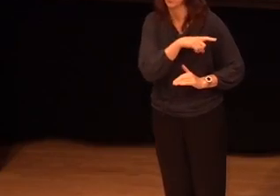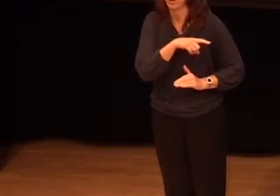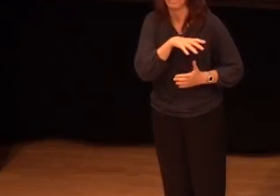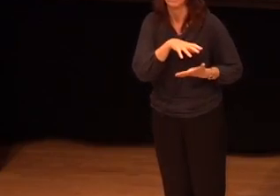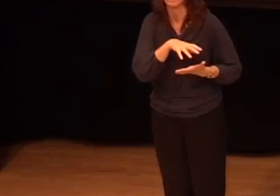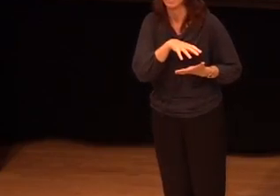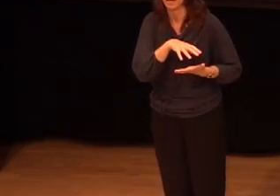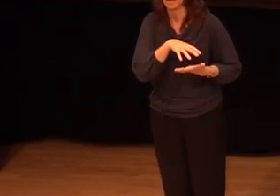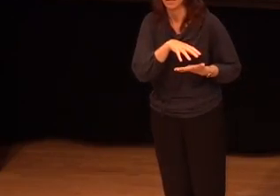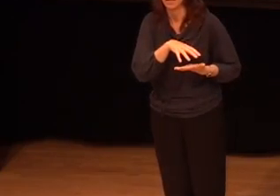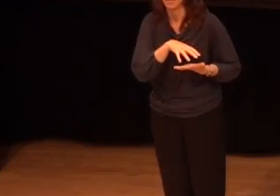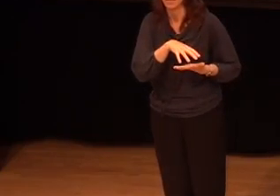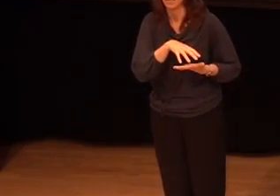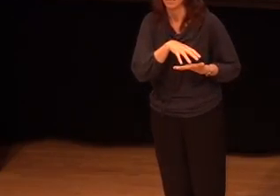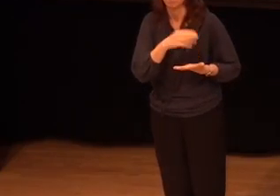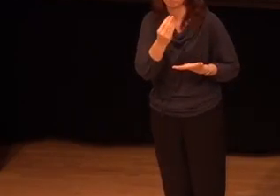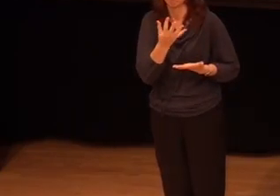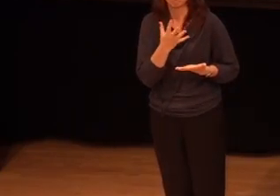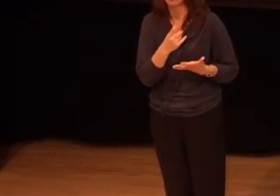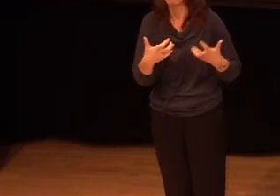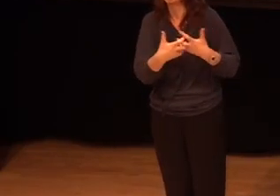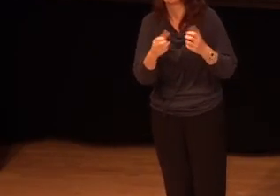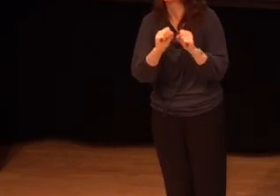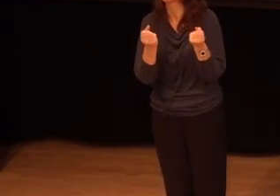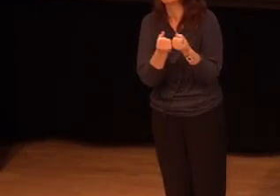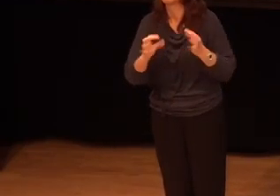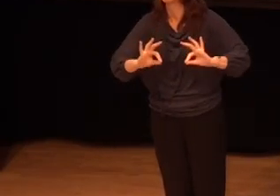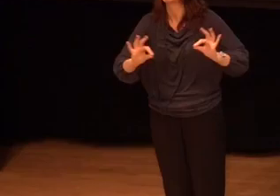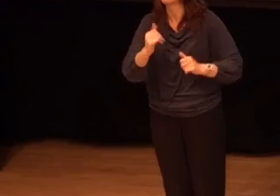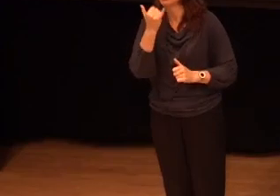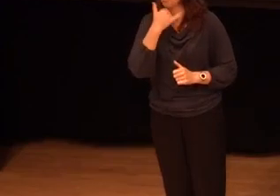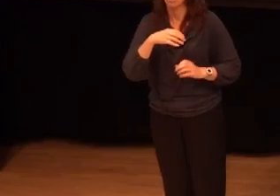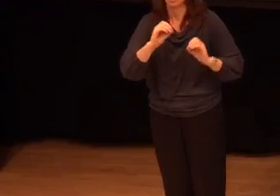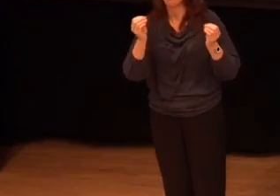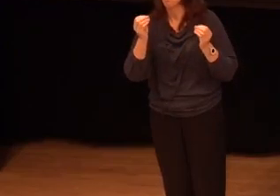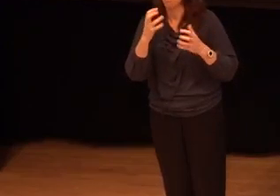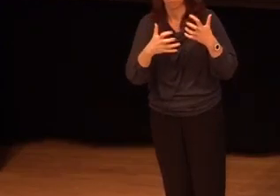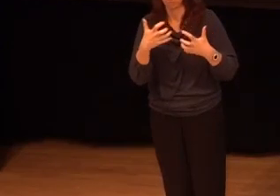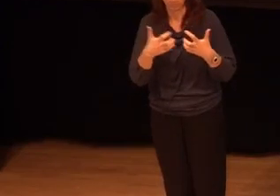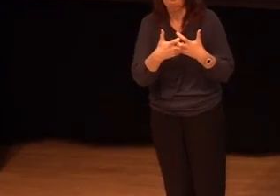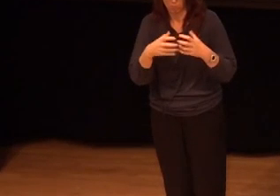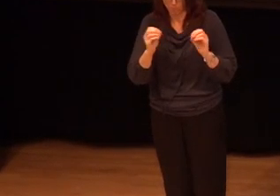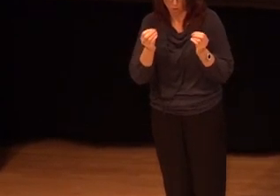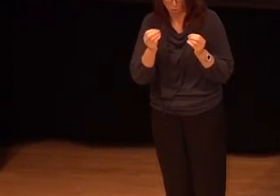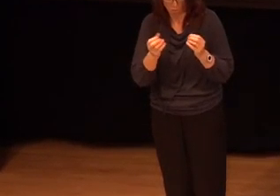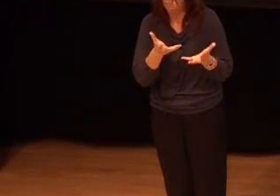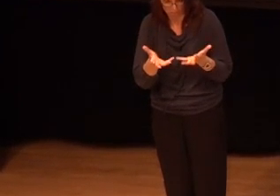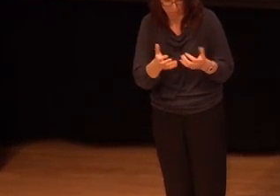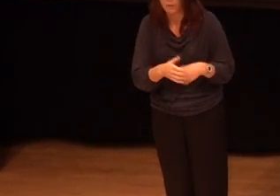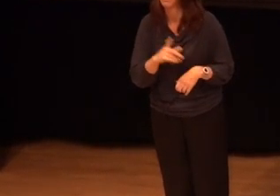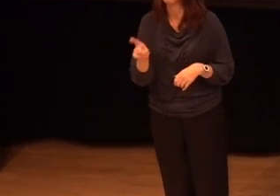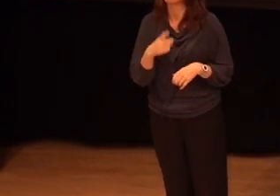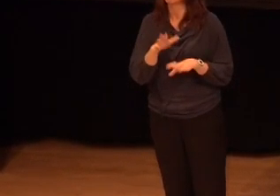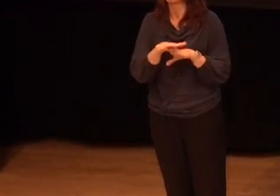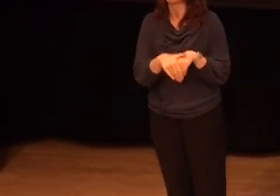in society as if there was nothing wrong. So there were no accommodations made. You just had to act as if